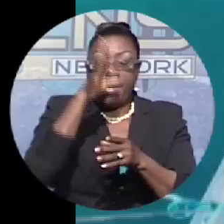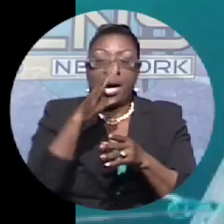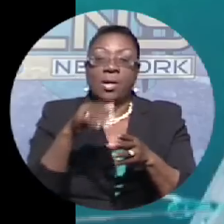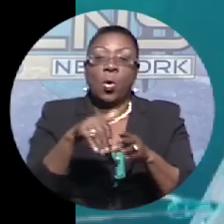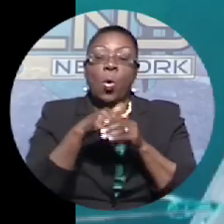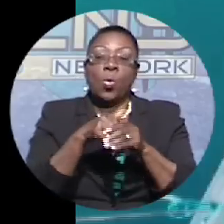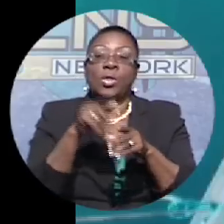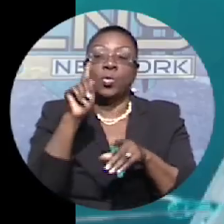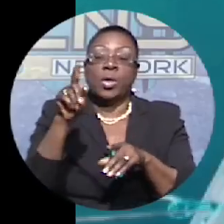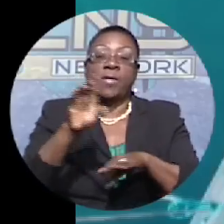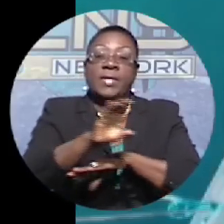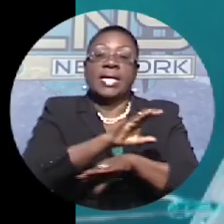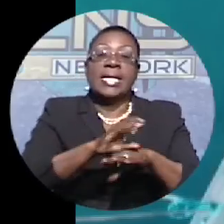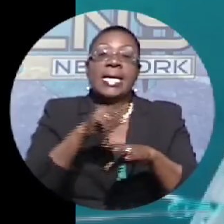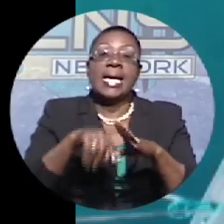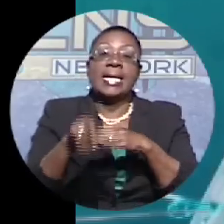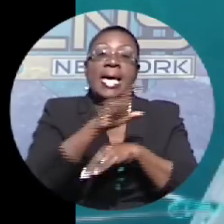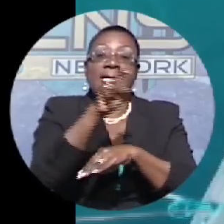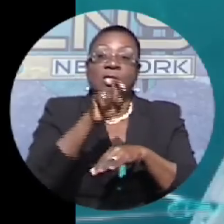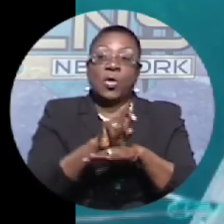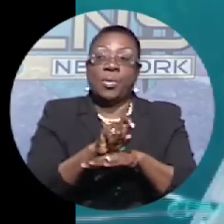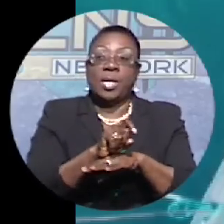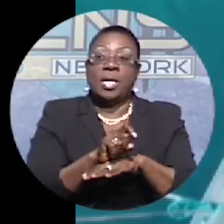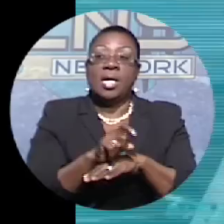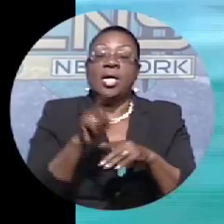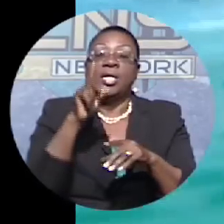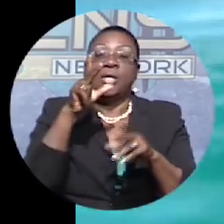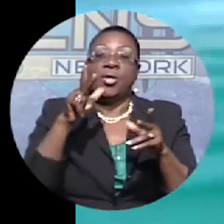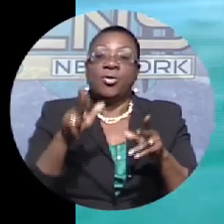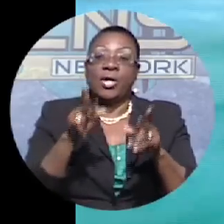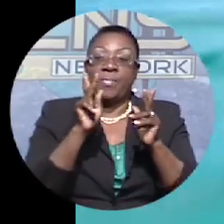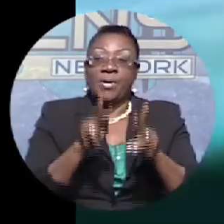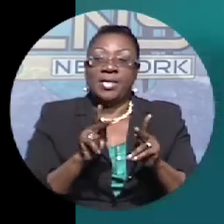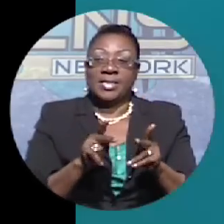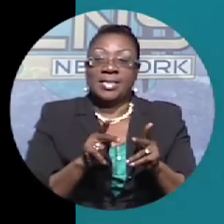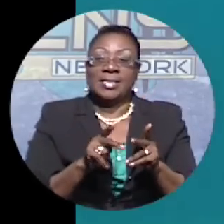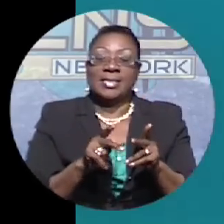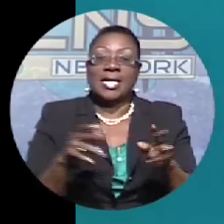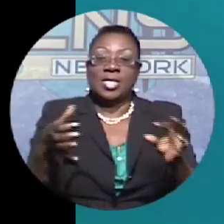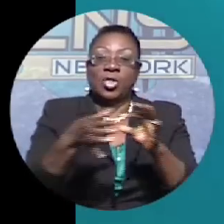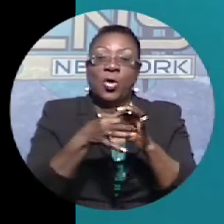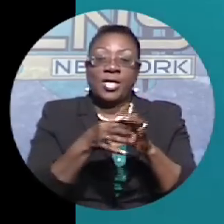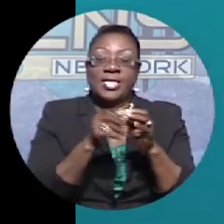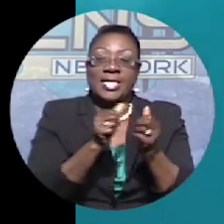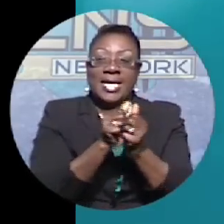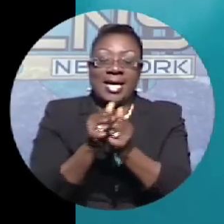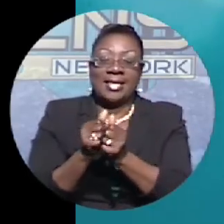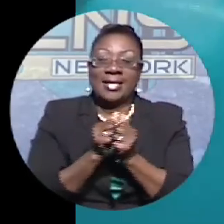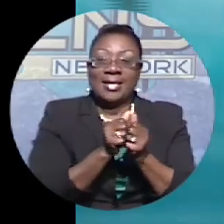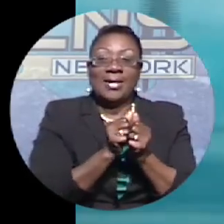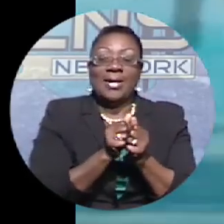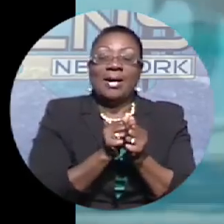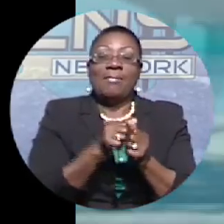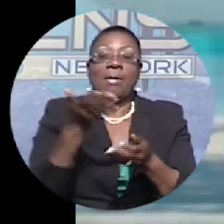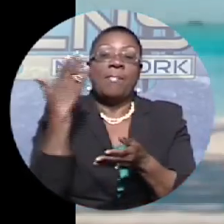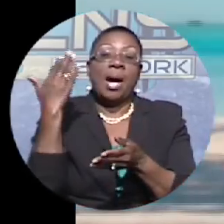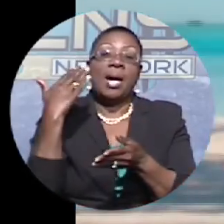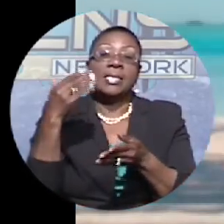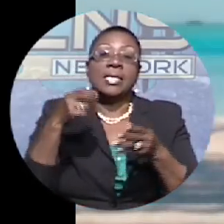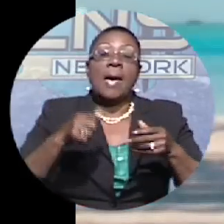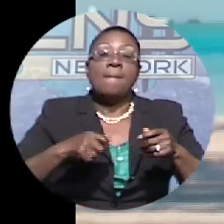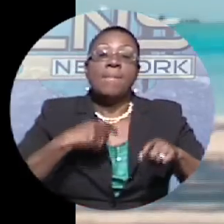All sequences from the three celebrities are strung together by the baritone narration of Bahamian Greg Barrett, a former Ministry of Tourism